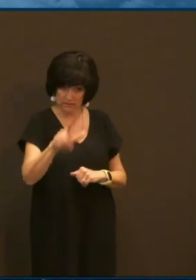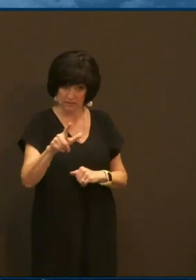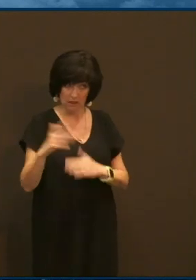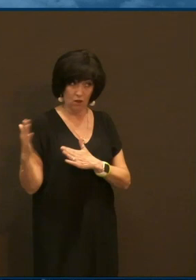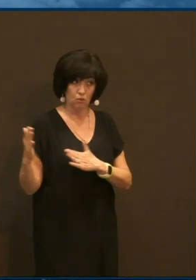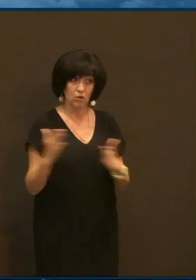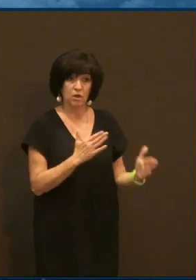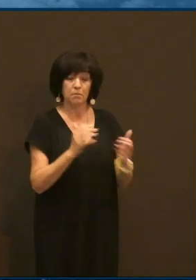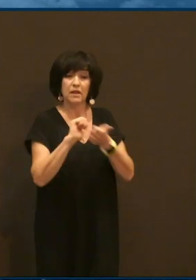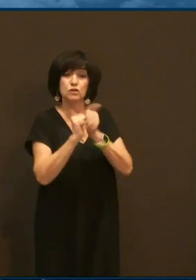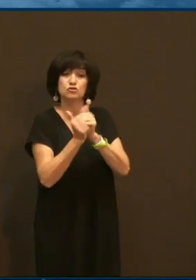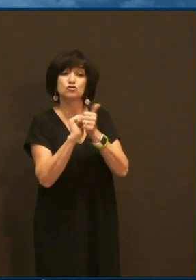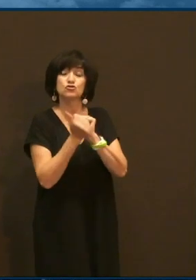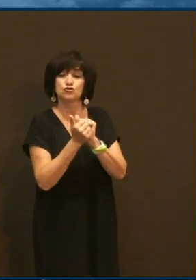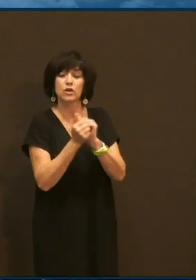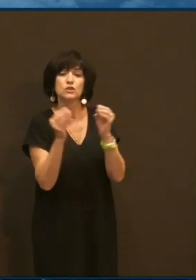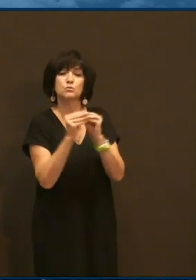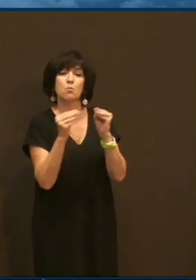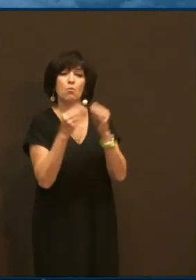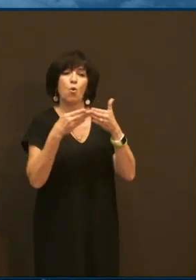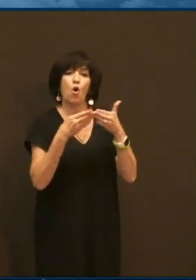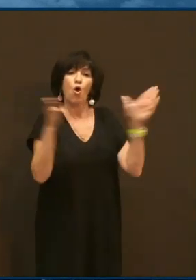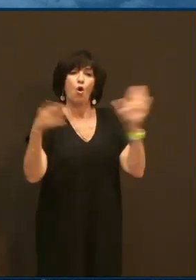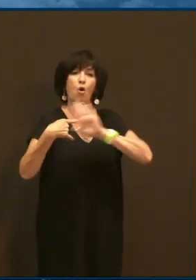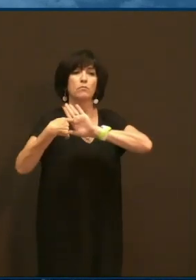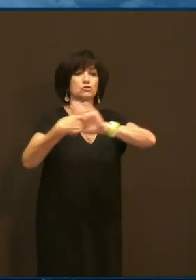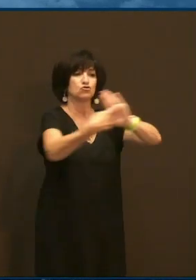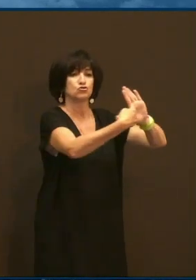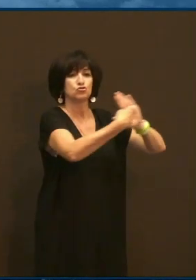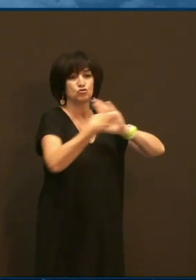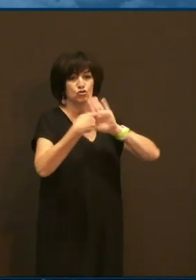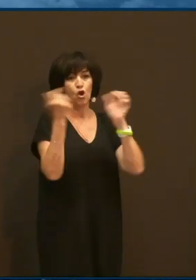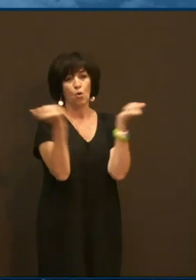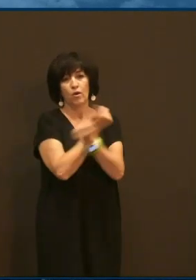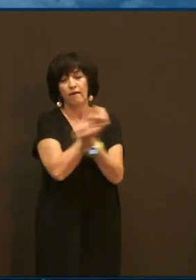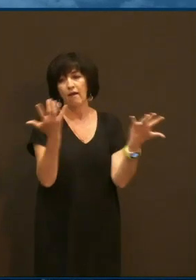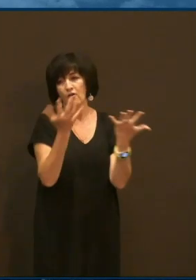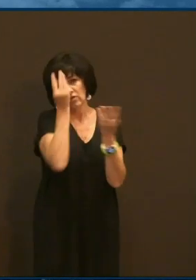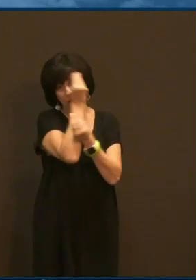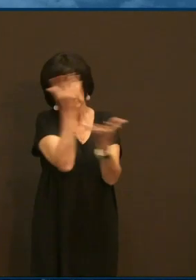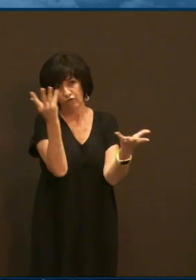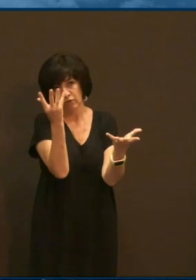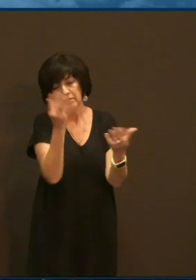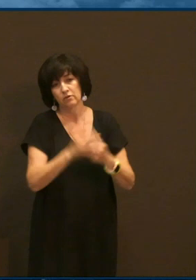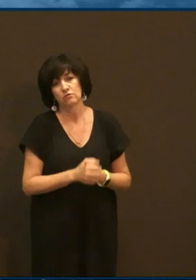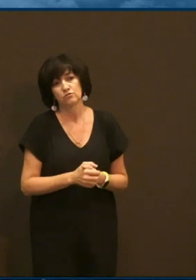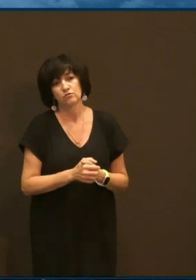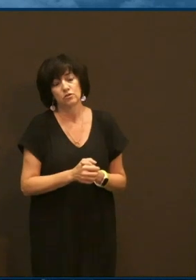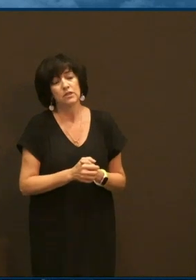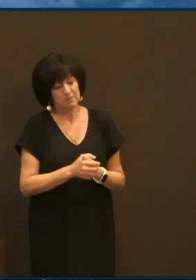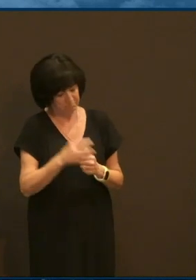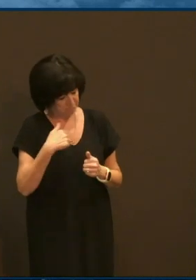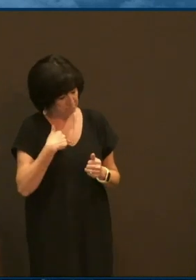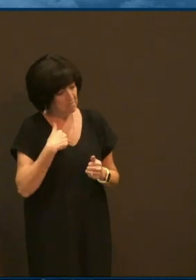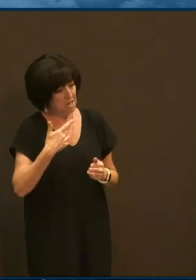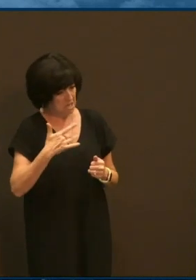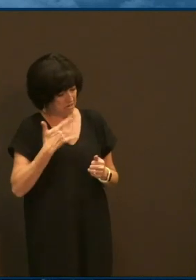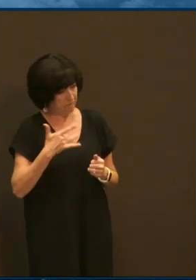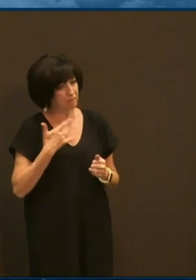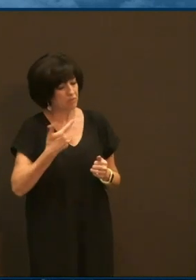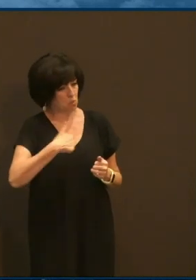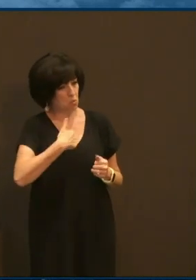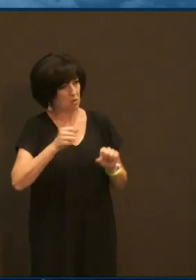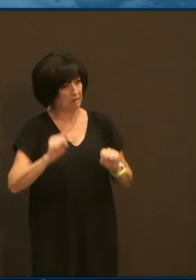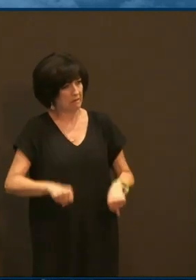changes to allow for more transparency? I think there will be changes made to transparency. I think there are transparency improvements that we could